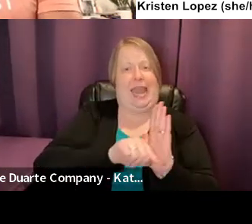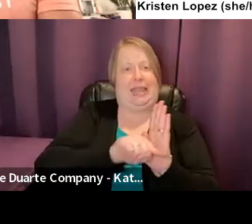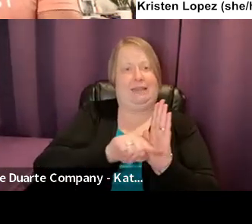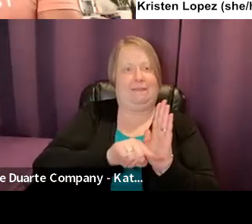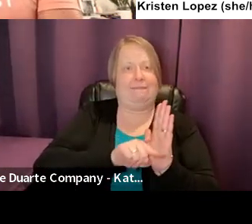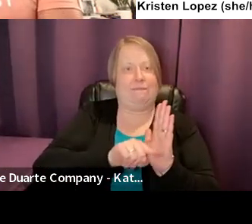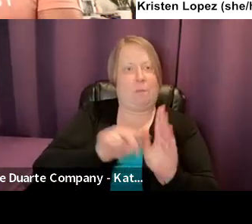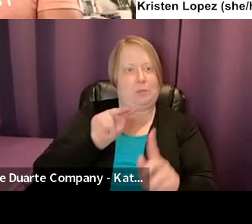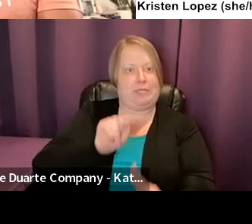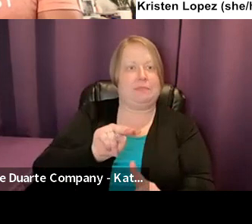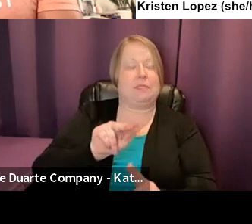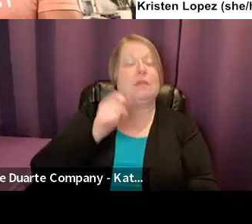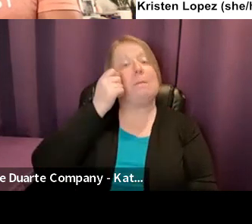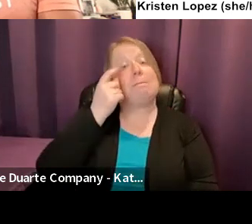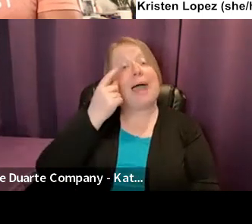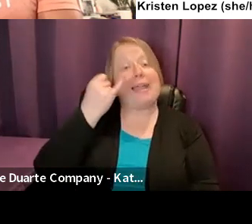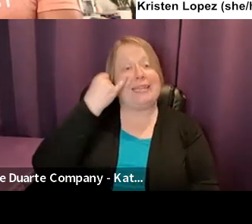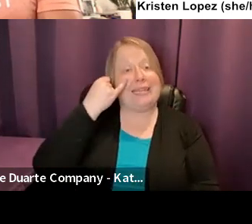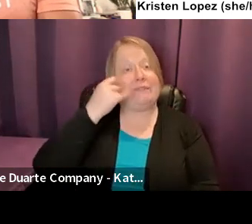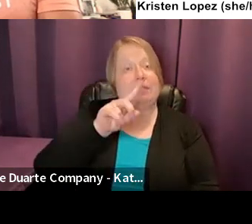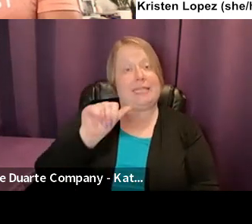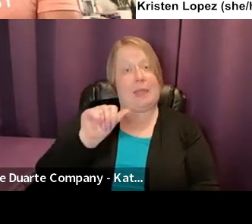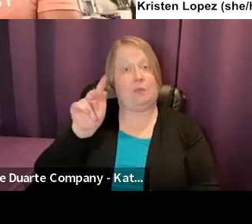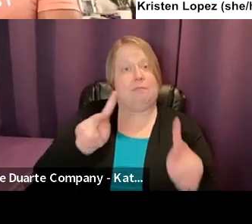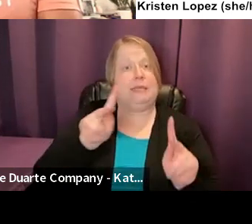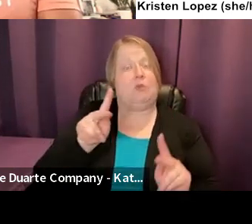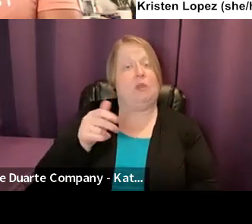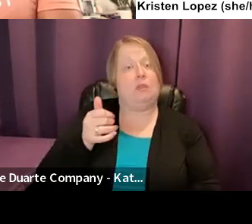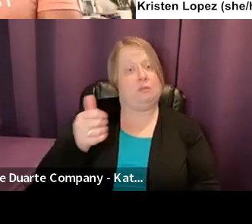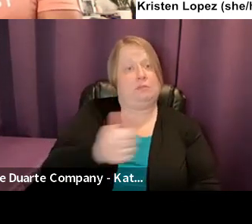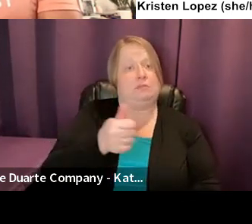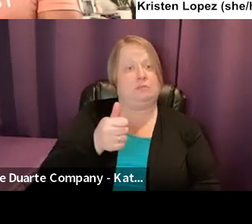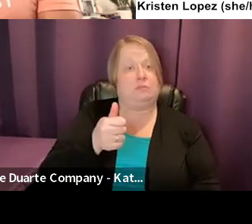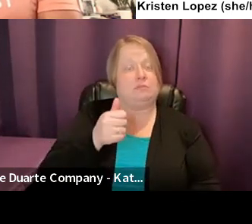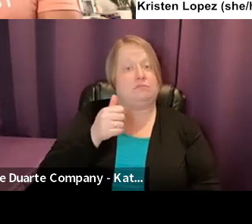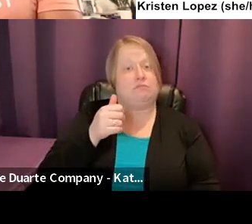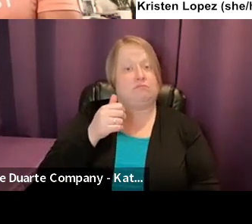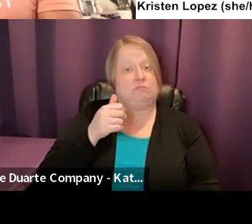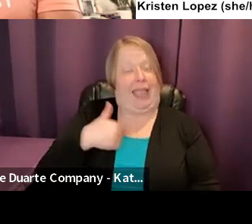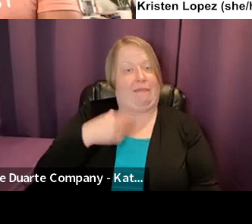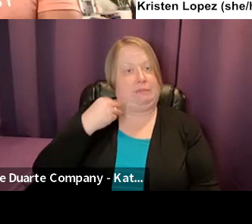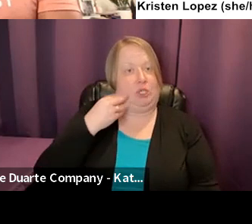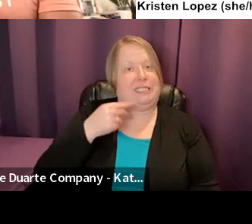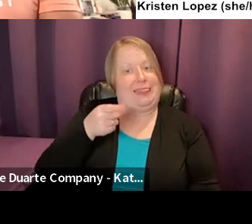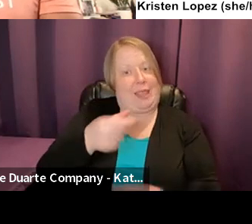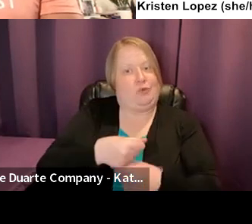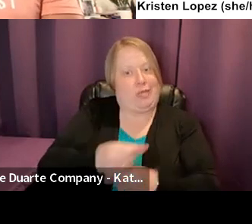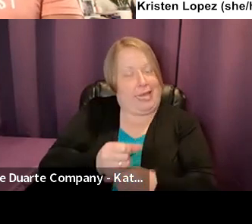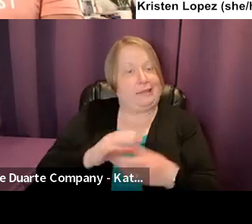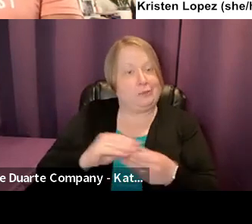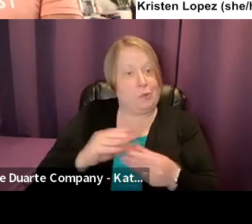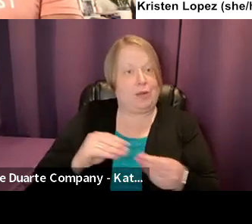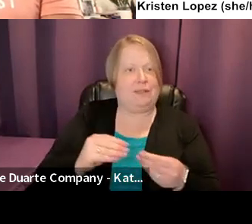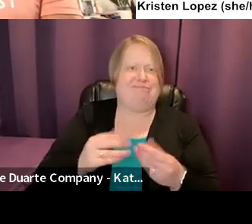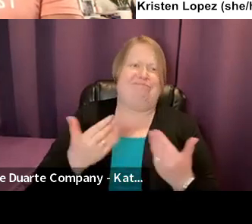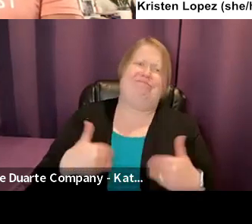perception. But if disabled people who actually have experience are crafting these stories, it's a